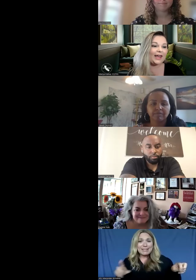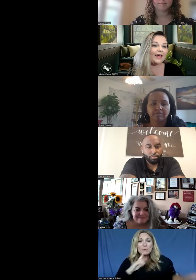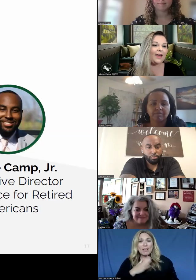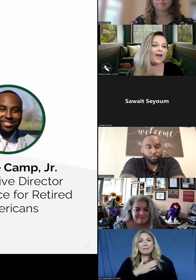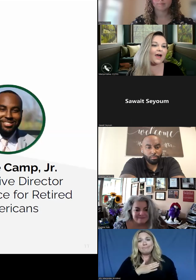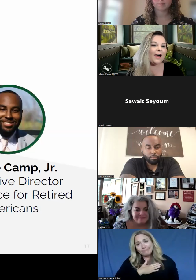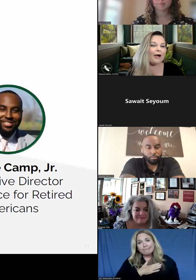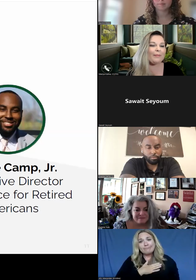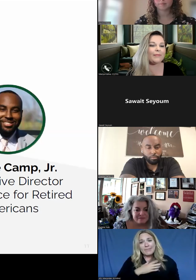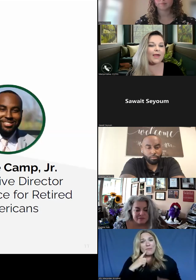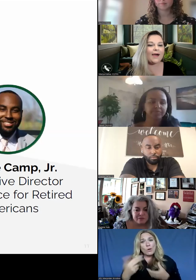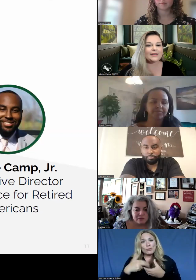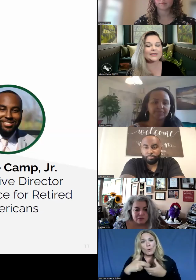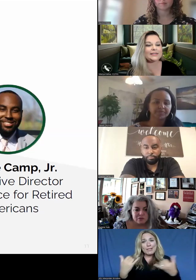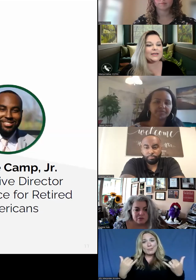conversation today.